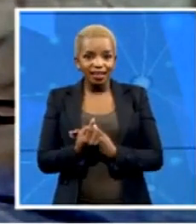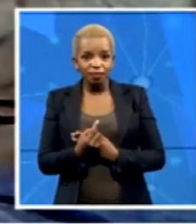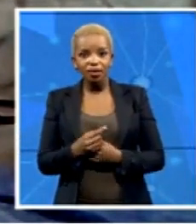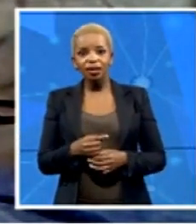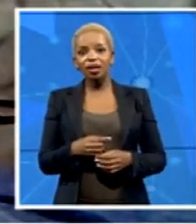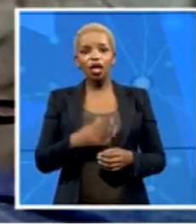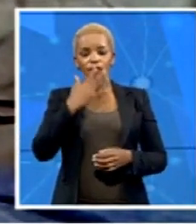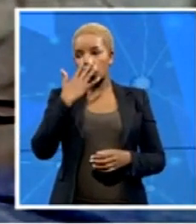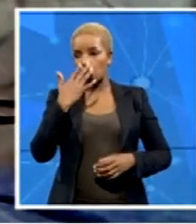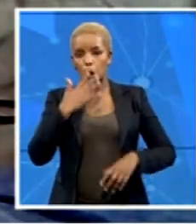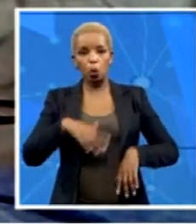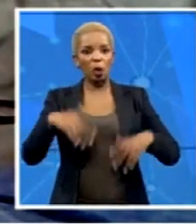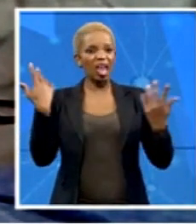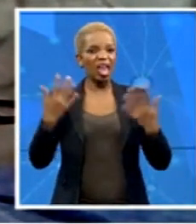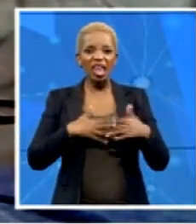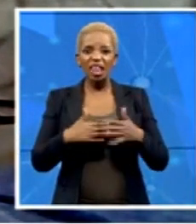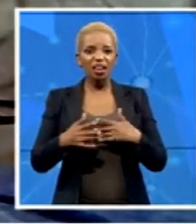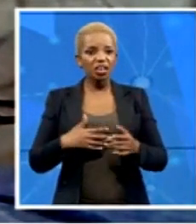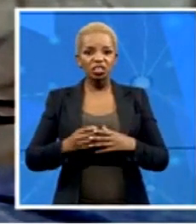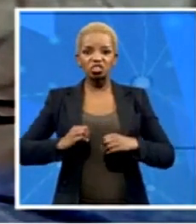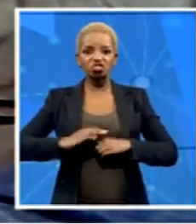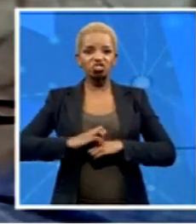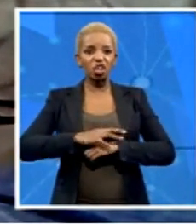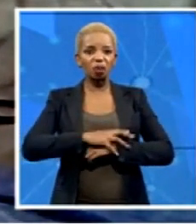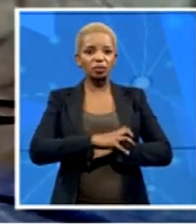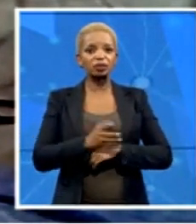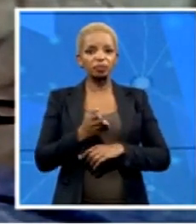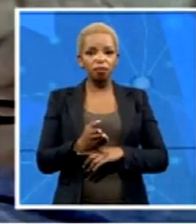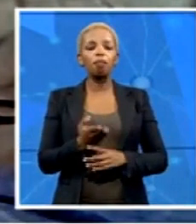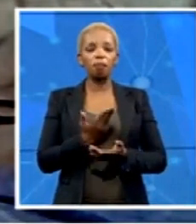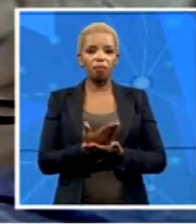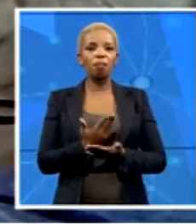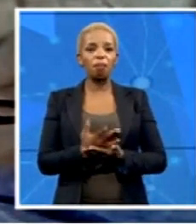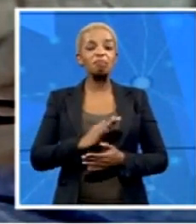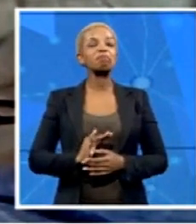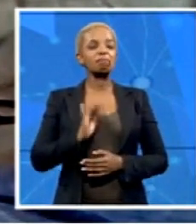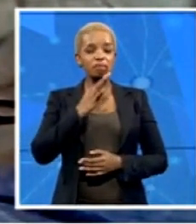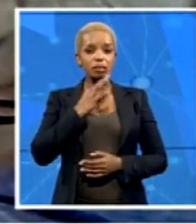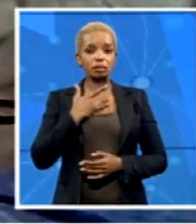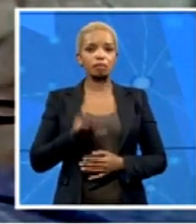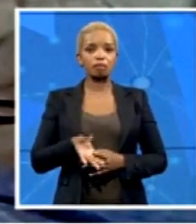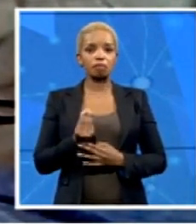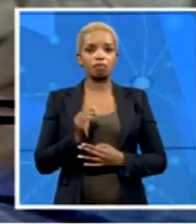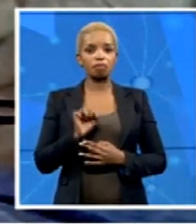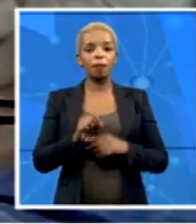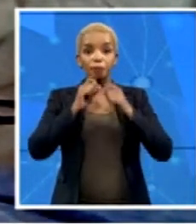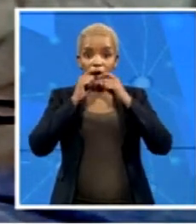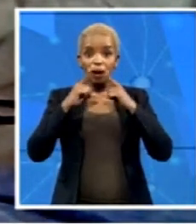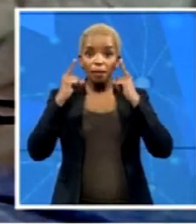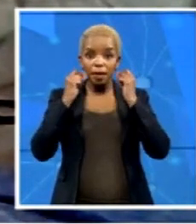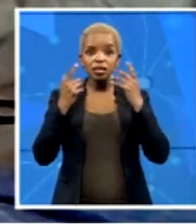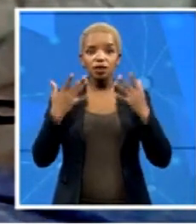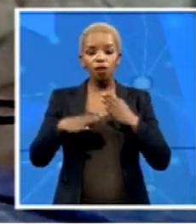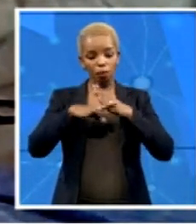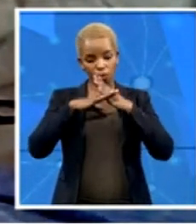are, I'm prone to get them. So the mask is there to protect me and also to protect others. I have sanitizer